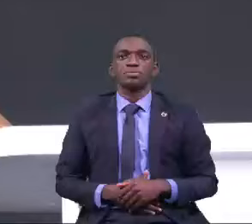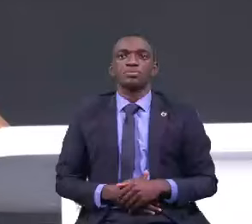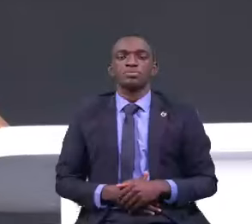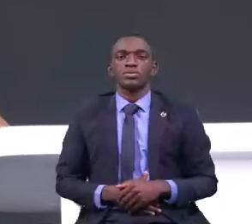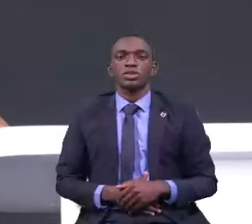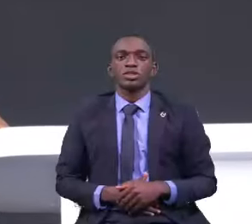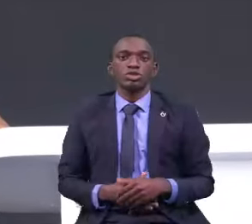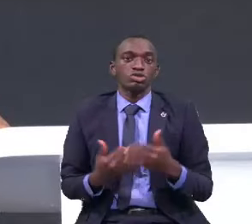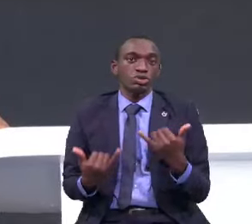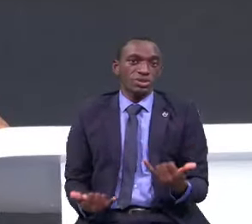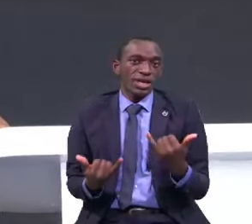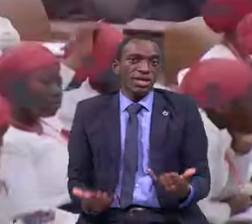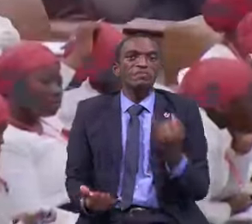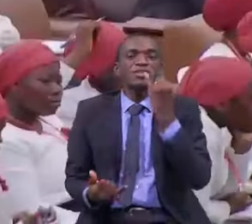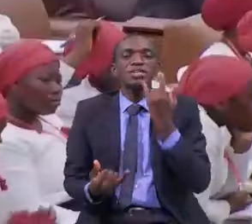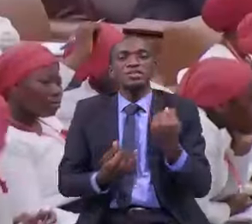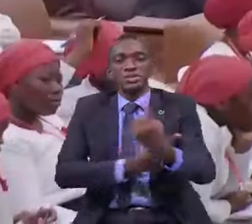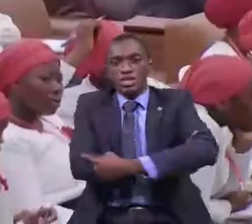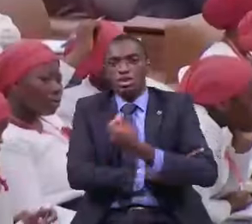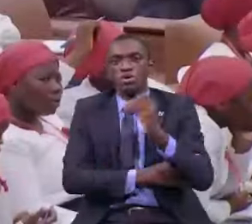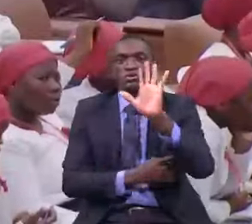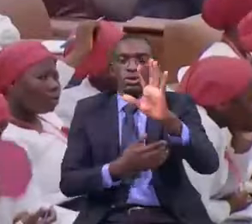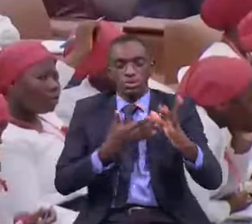Today is the day of your restoration.